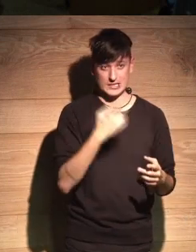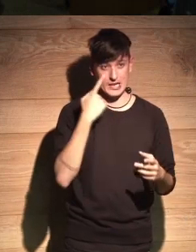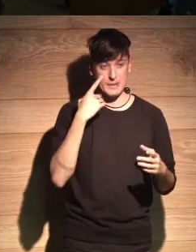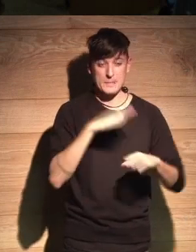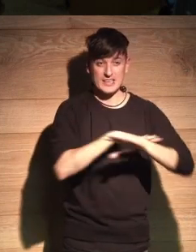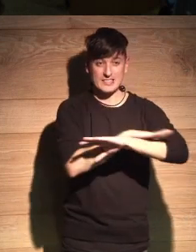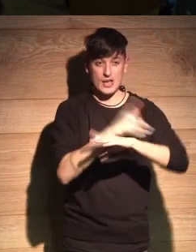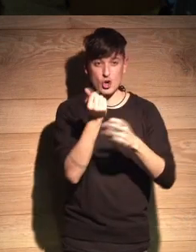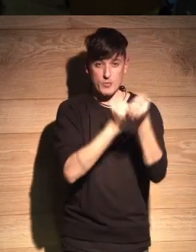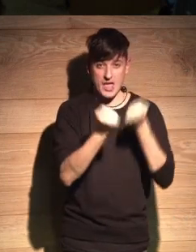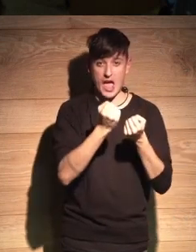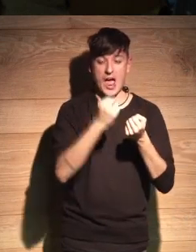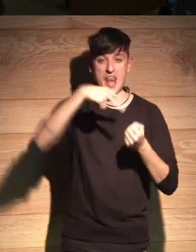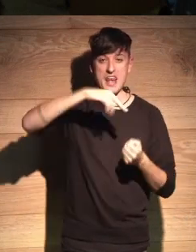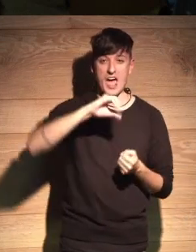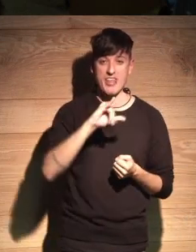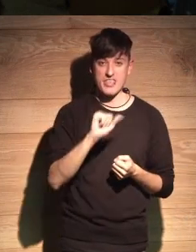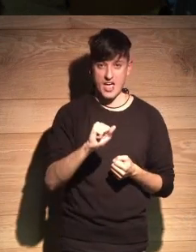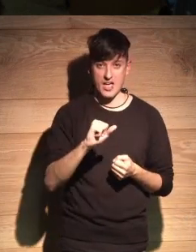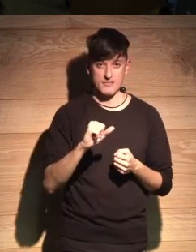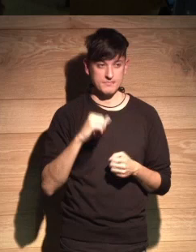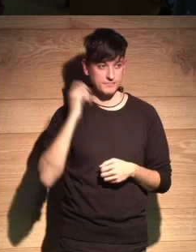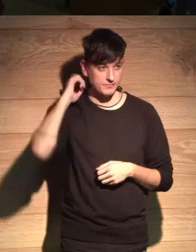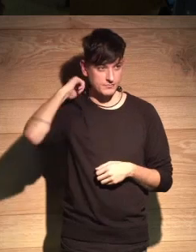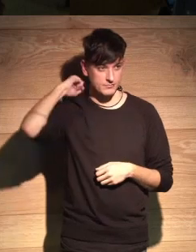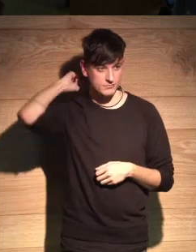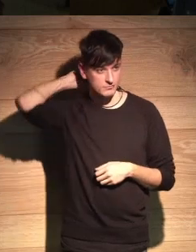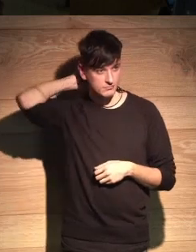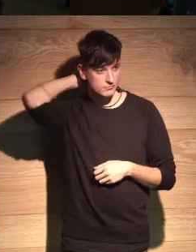with the Minister of Economy, Nadia Calviño.